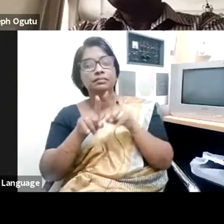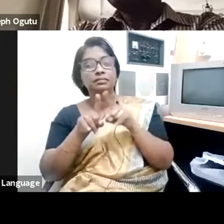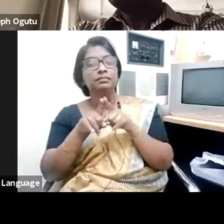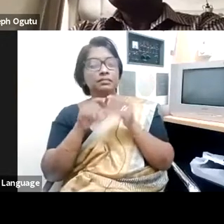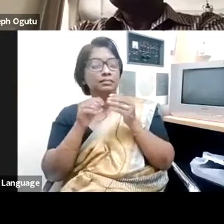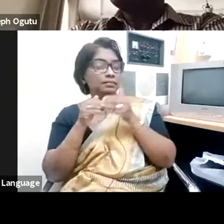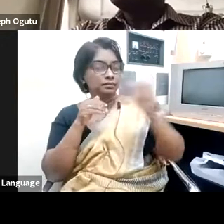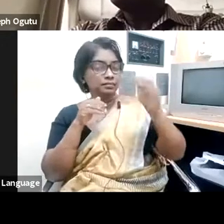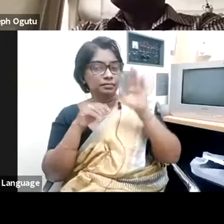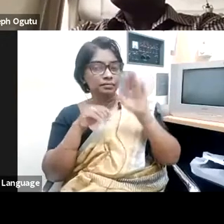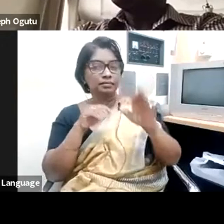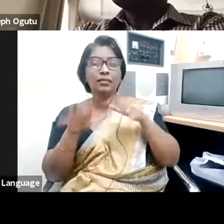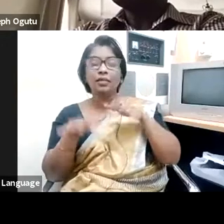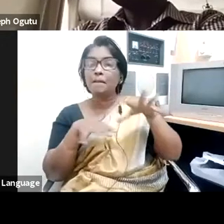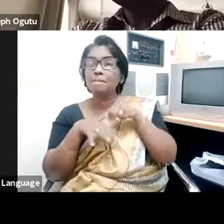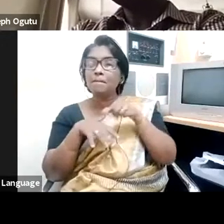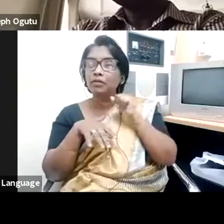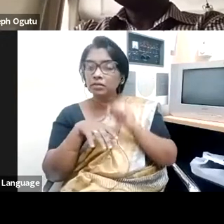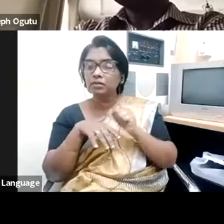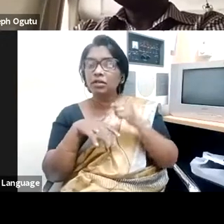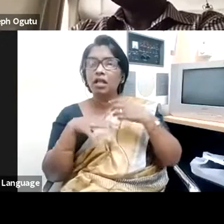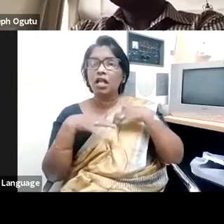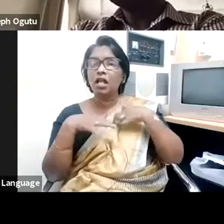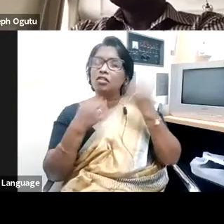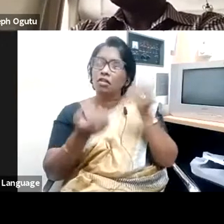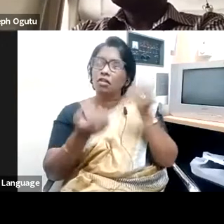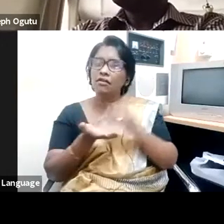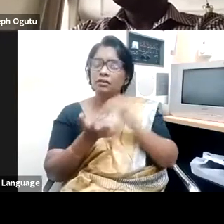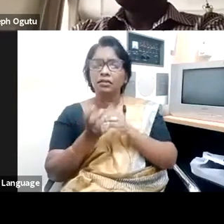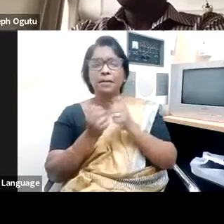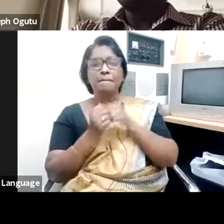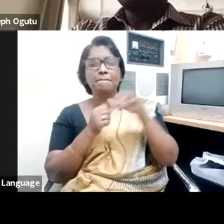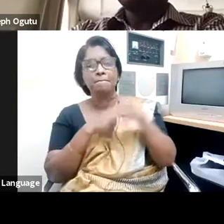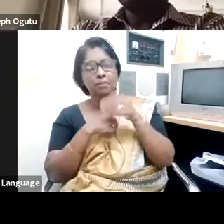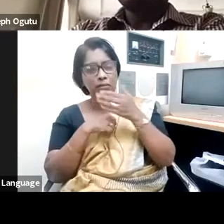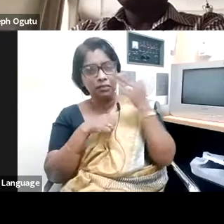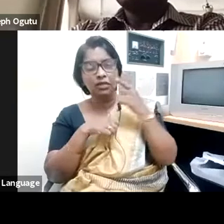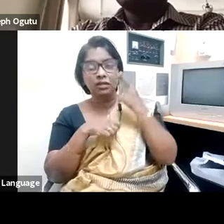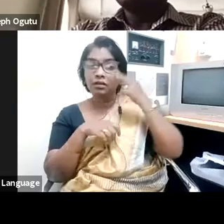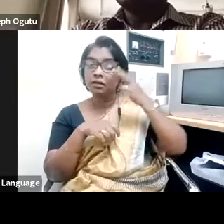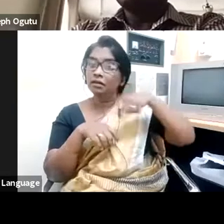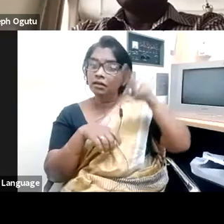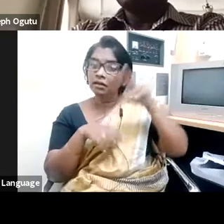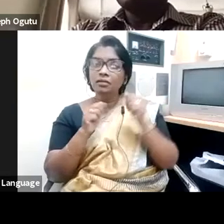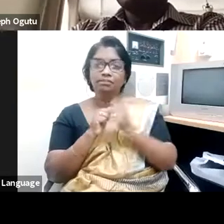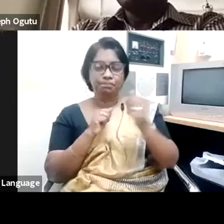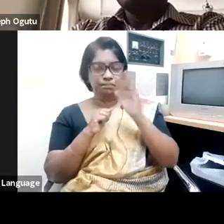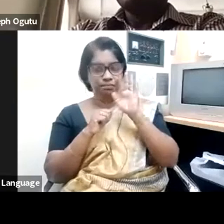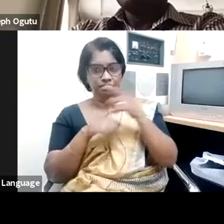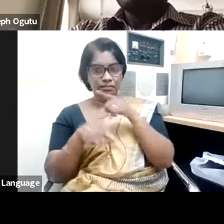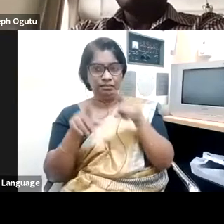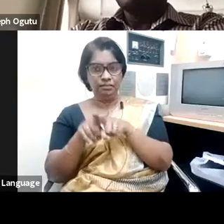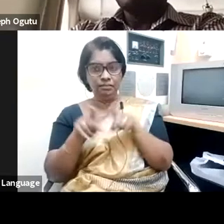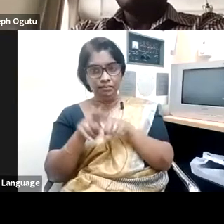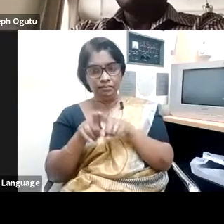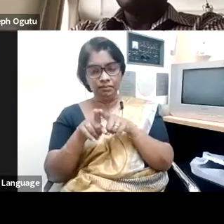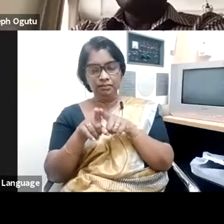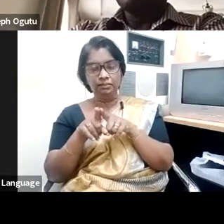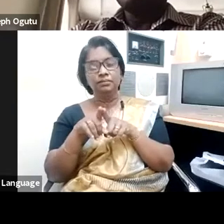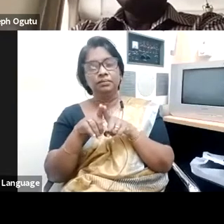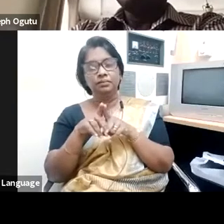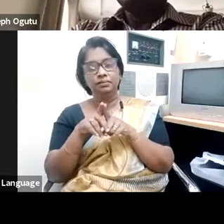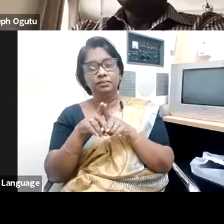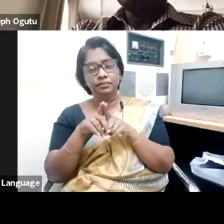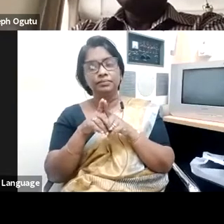the environment as well. Now, as I said, of course, that today may still be a niche area that really needs to take off